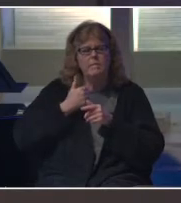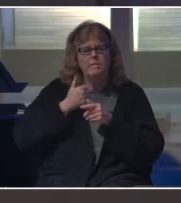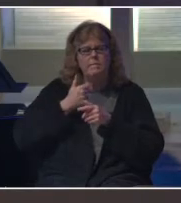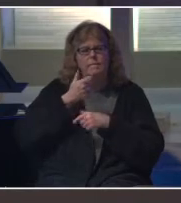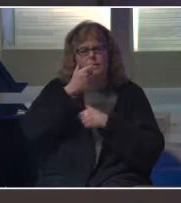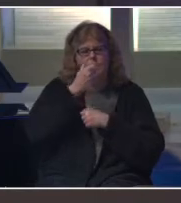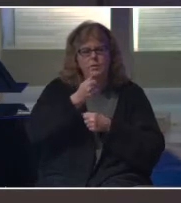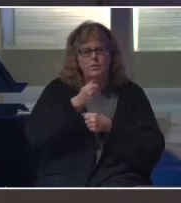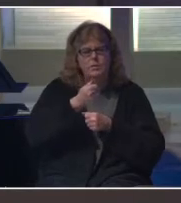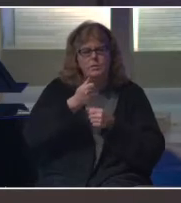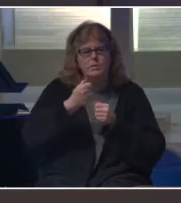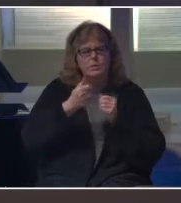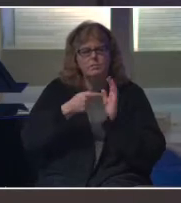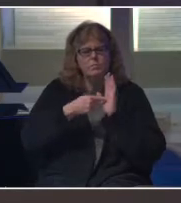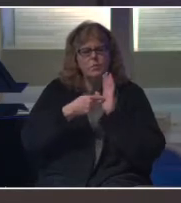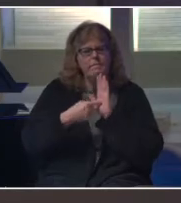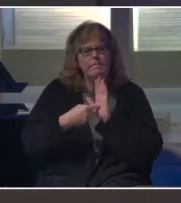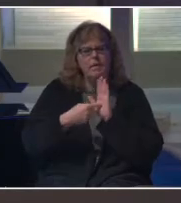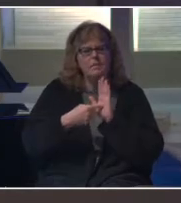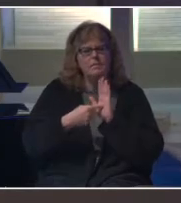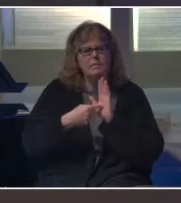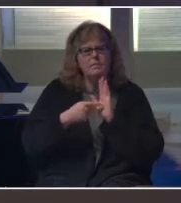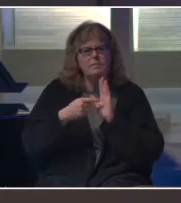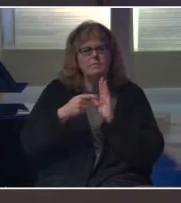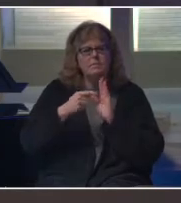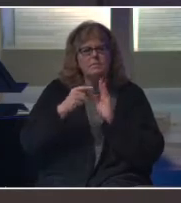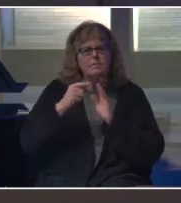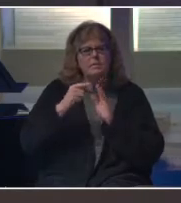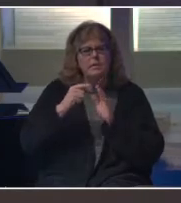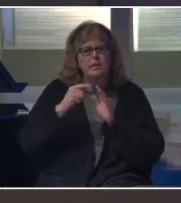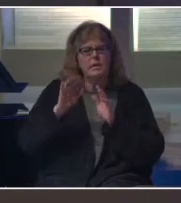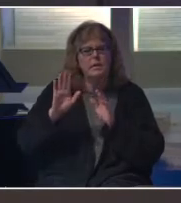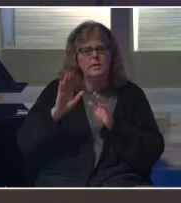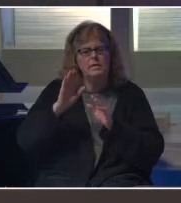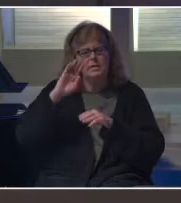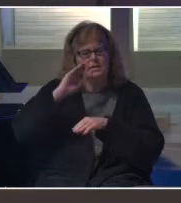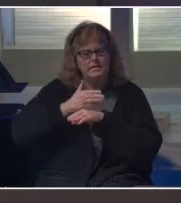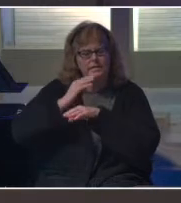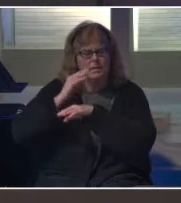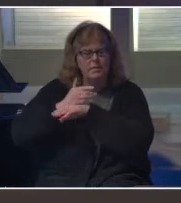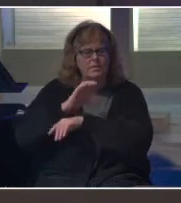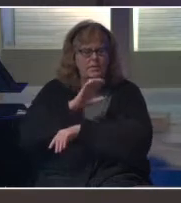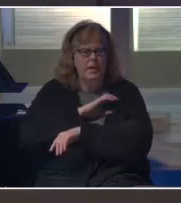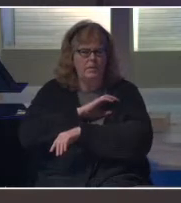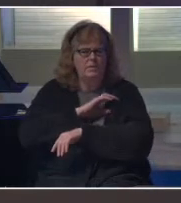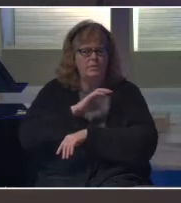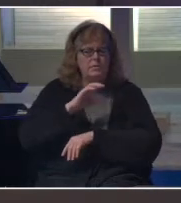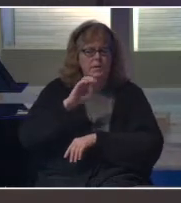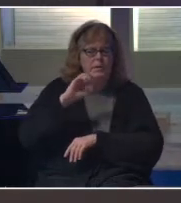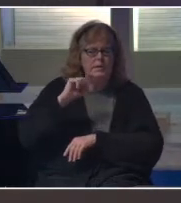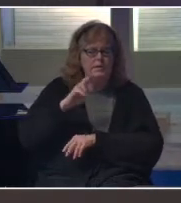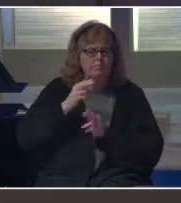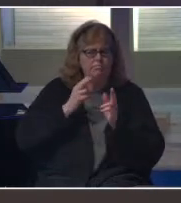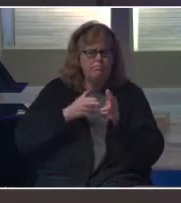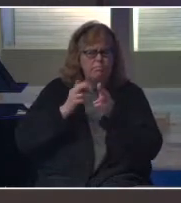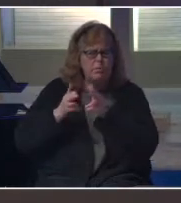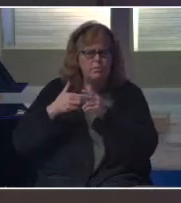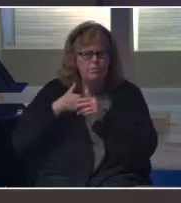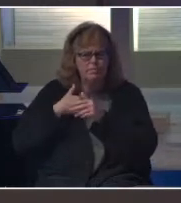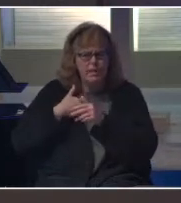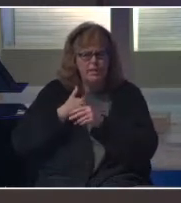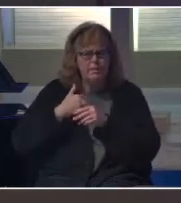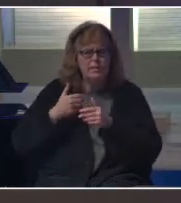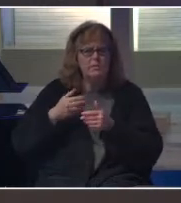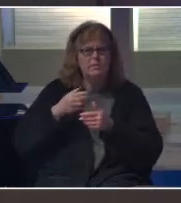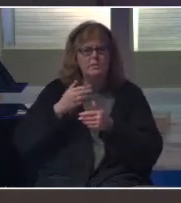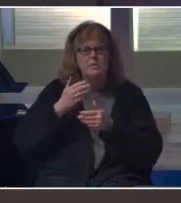interests are reflected in the son's characters. Esau was a hunter of wild game and animals,